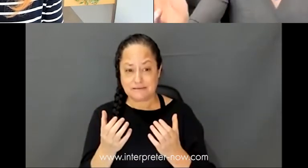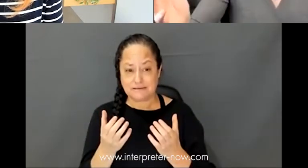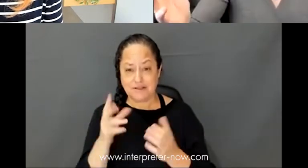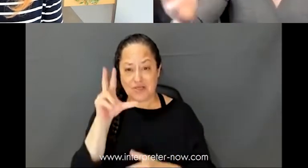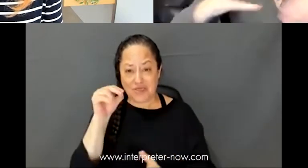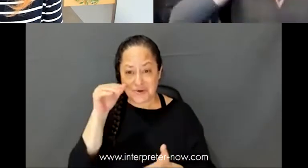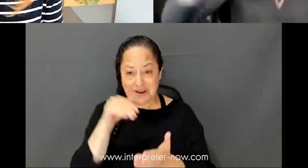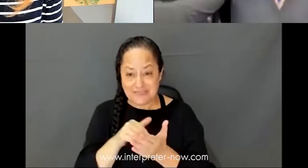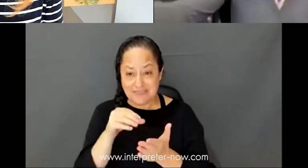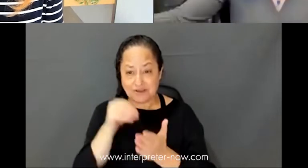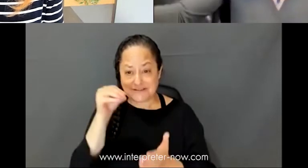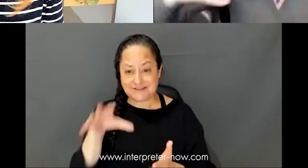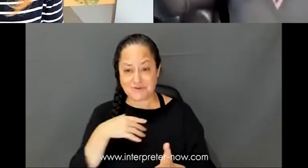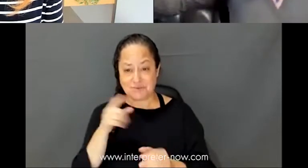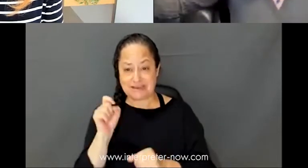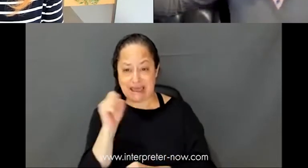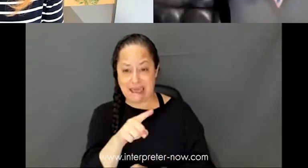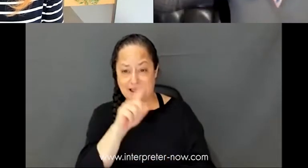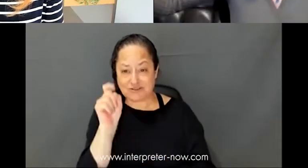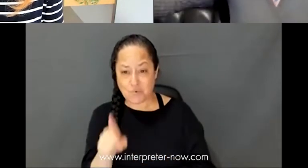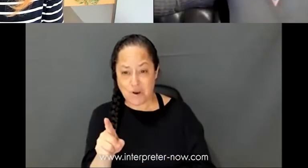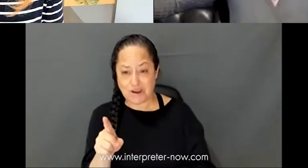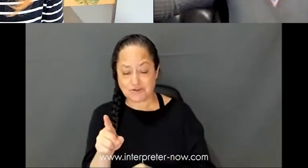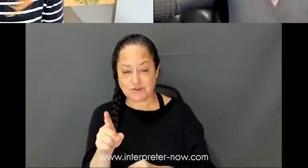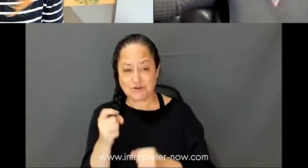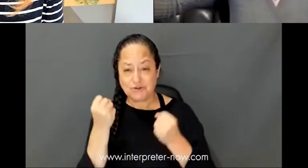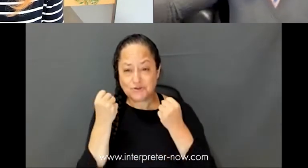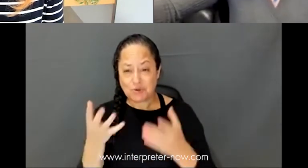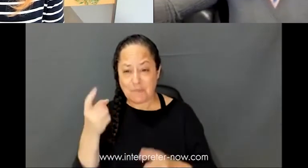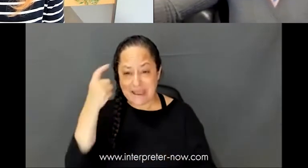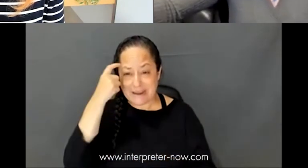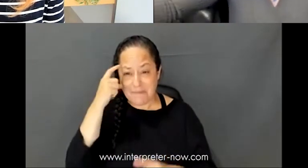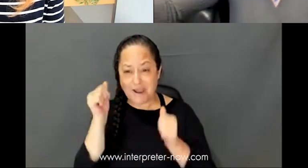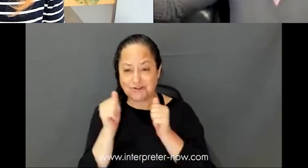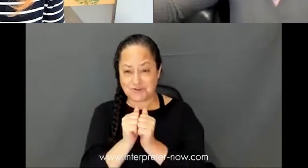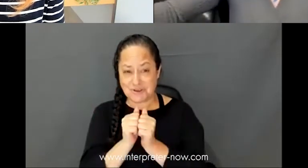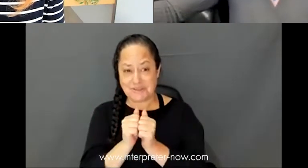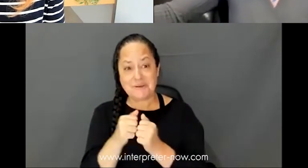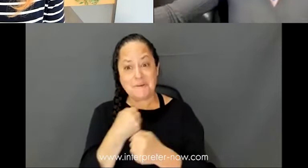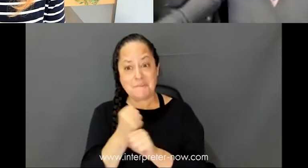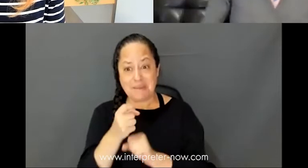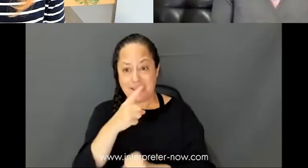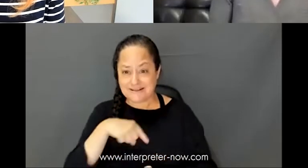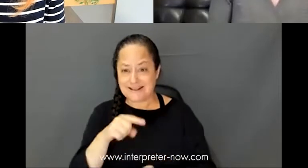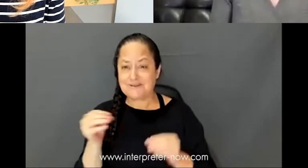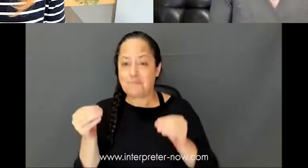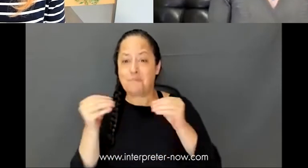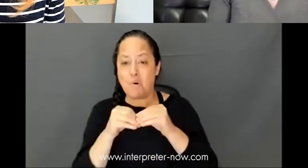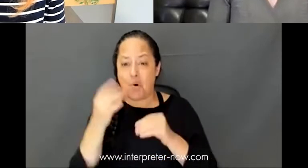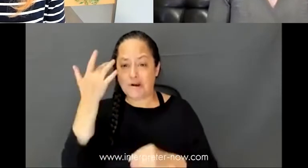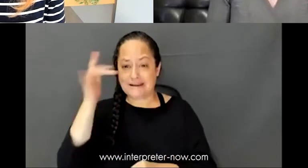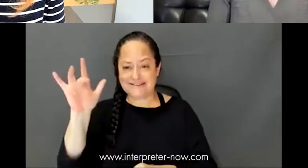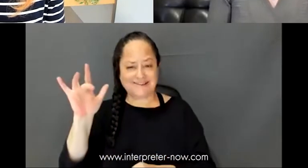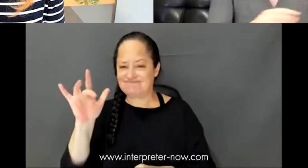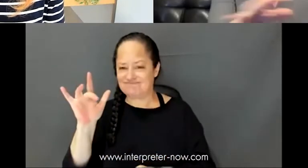30,000 students. I can ask questions. I have so many minds together. Surely this makes us more intelligent. Turns out it